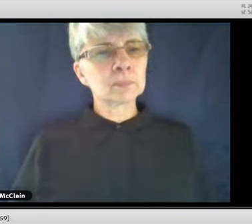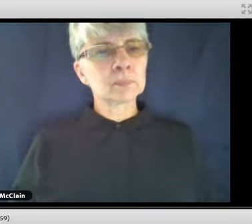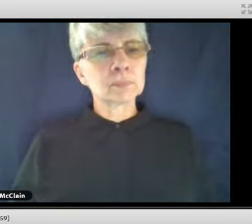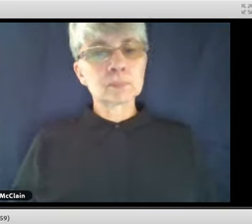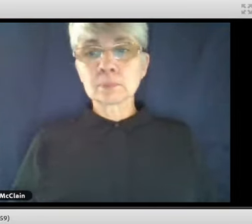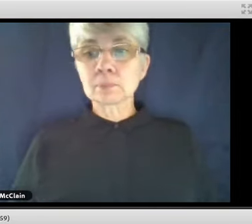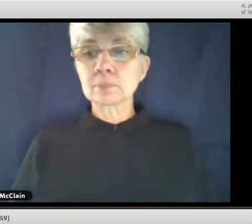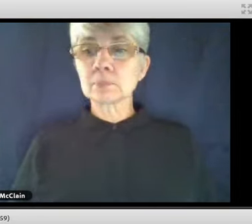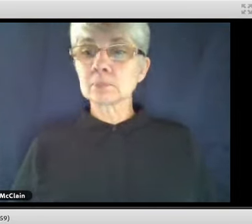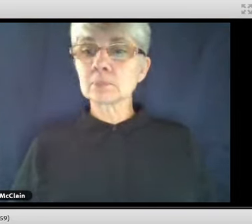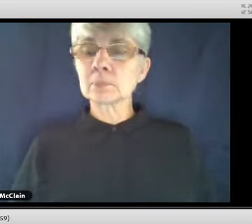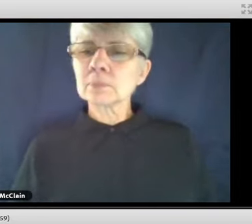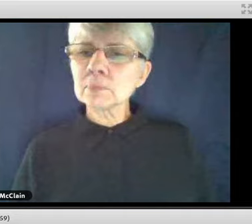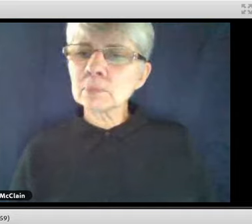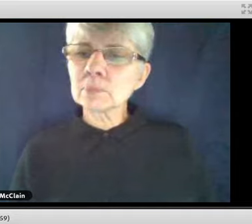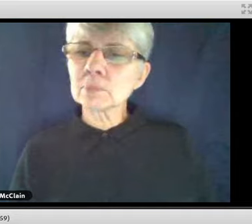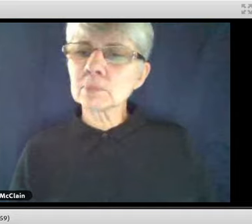points.